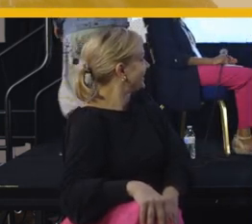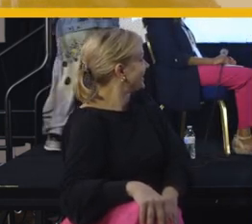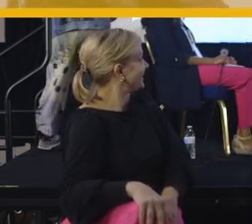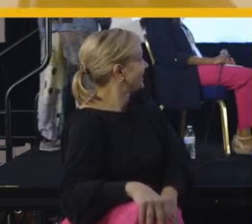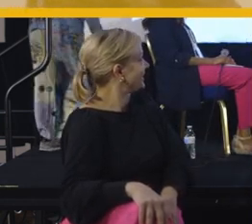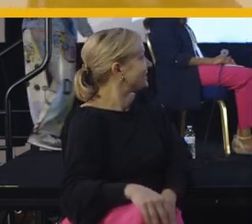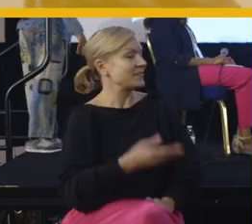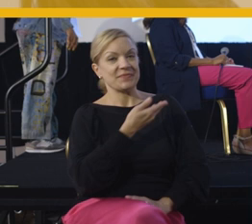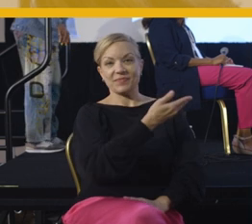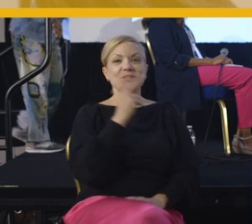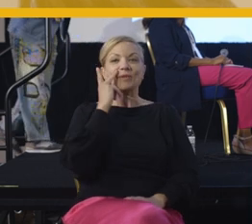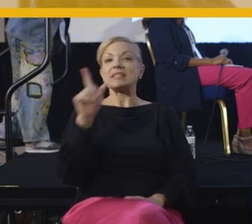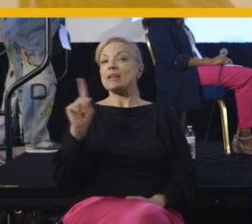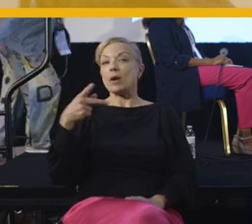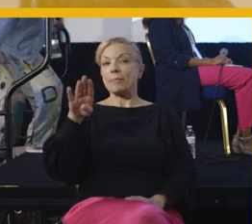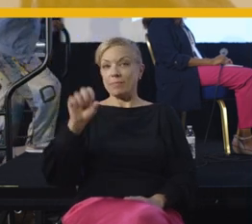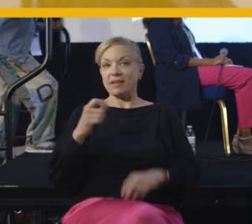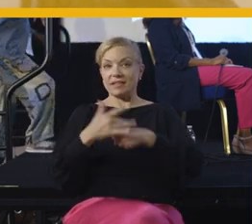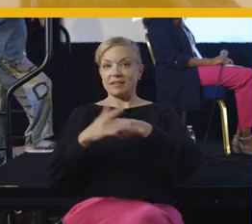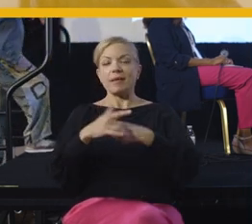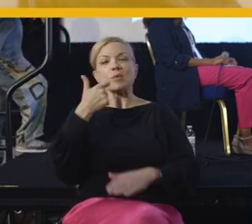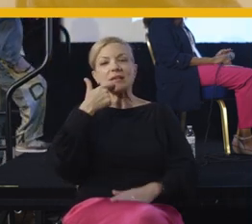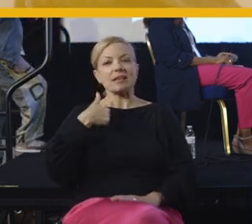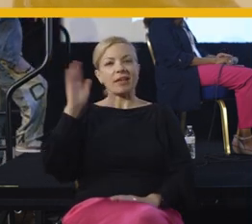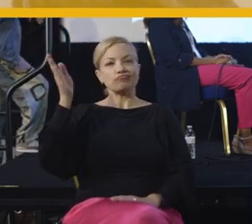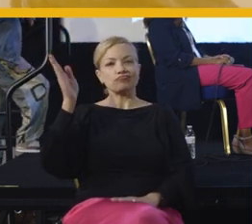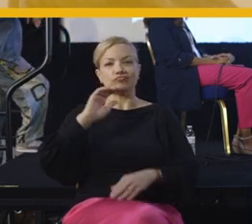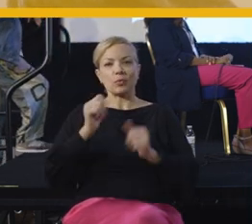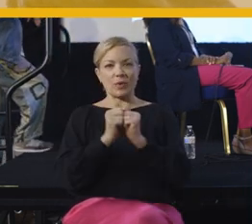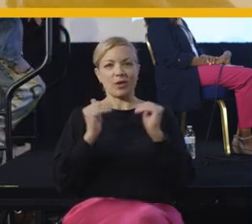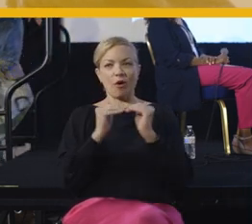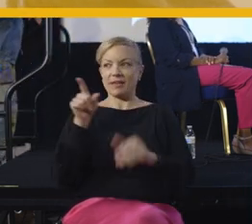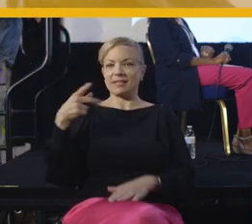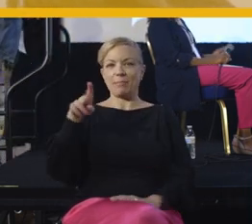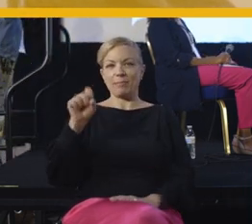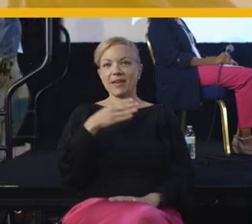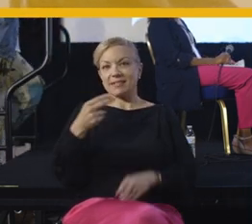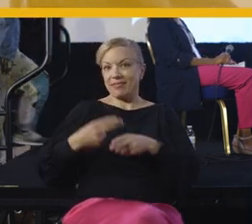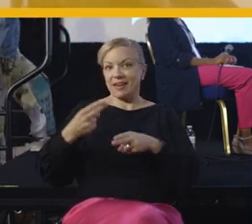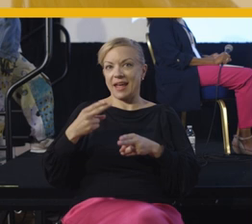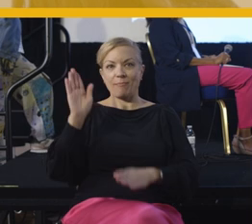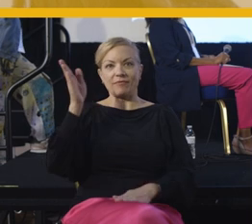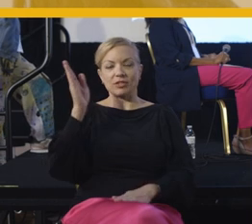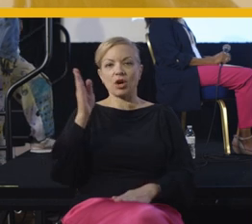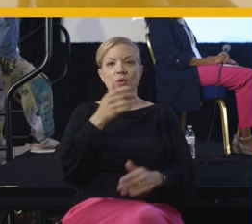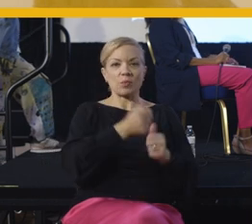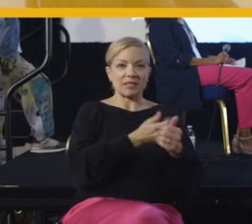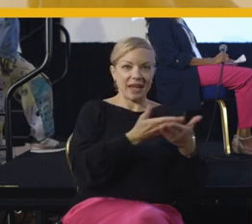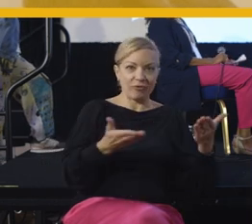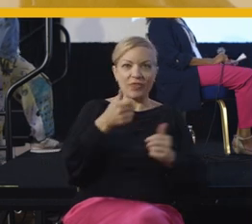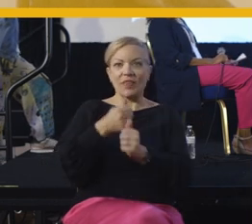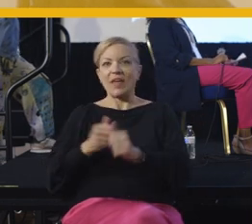the different places that PBS content is available. So I recently gave a talk with some colleagues at PBS, and the name of the talk was Everything, Everywhere, All at